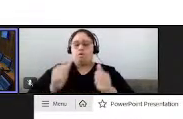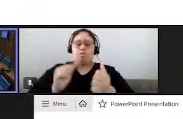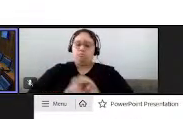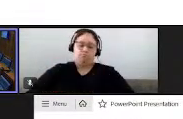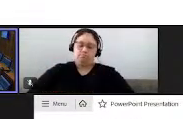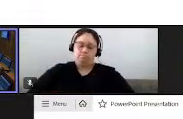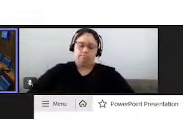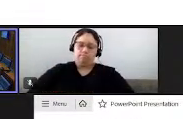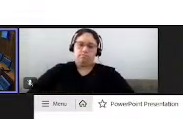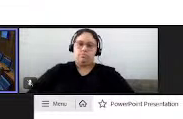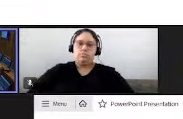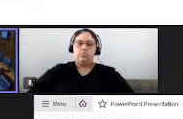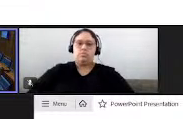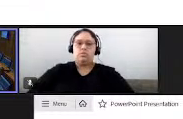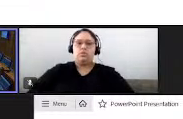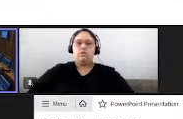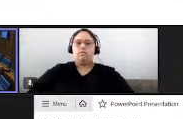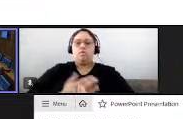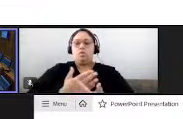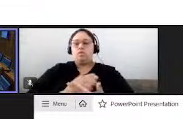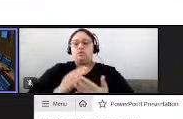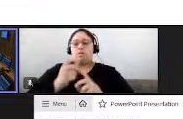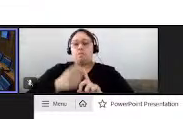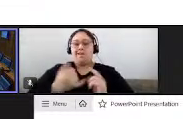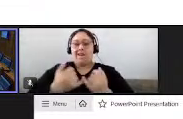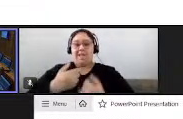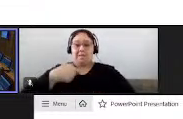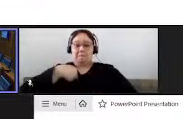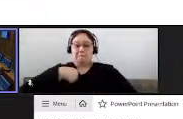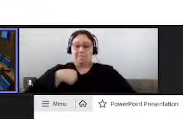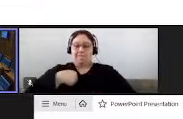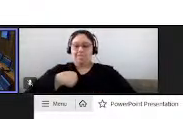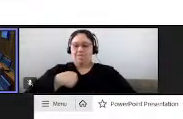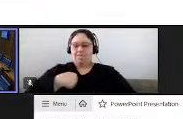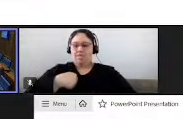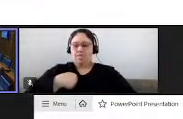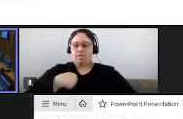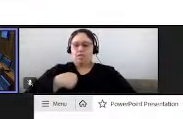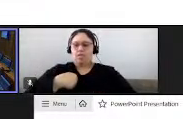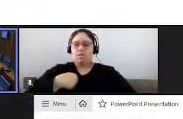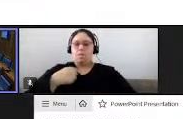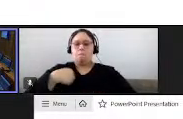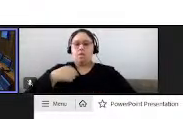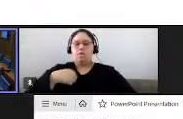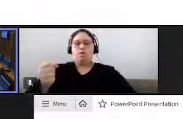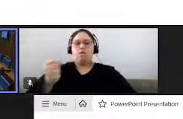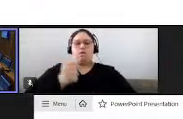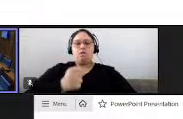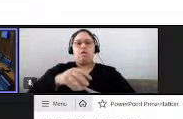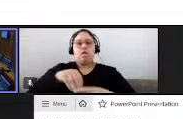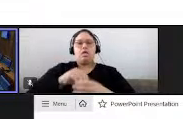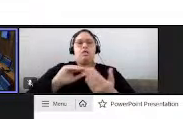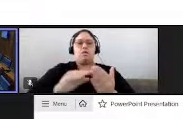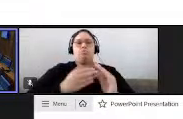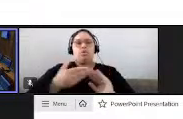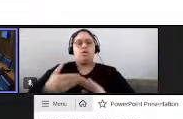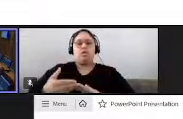For someone like me, even though I'm in the metro, I'm deployed in a community that